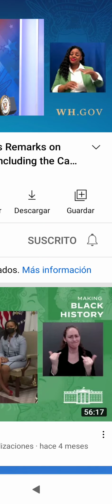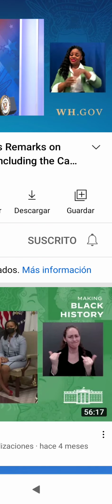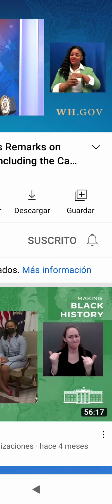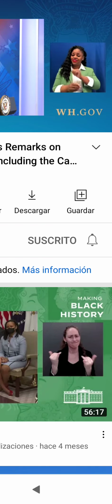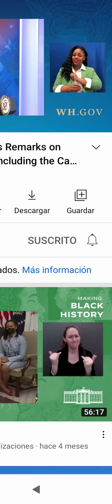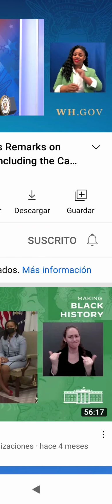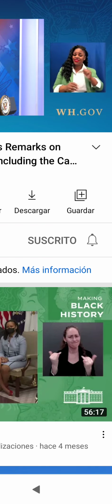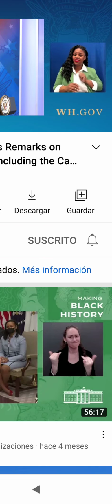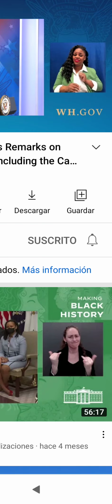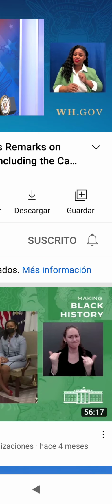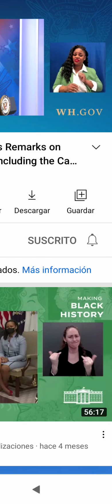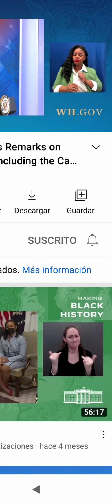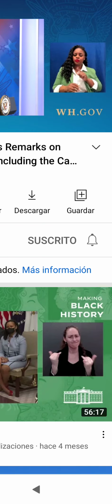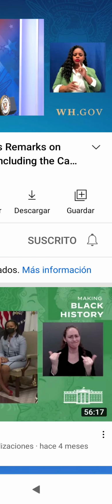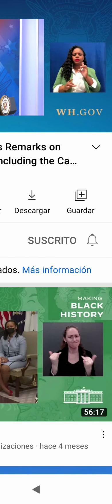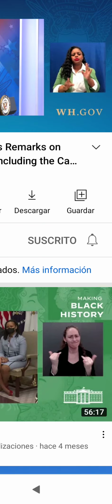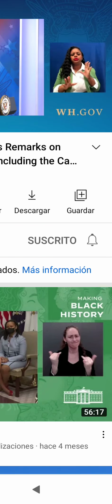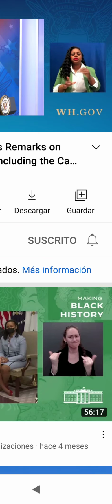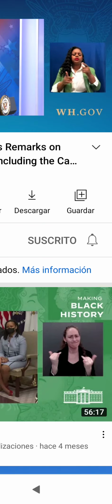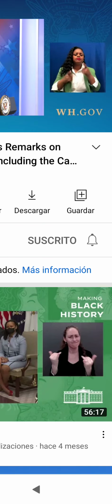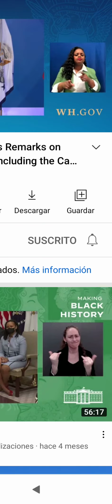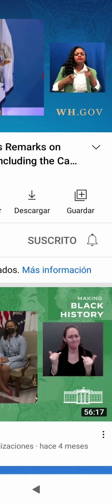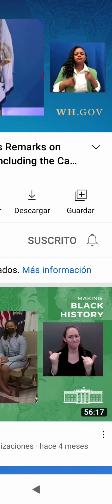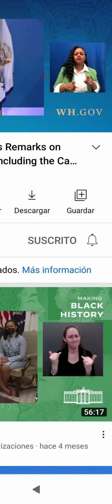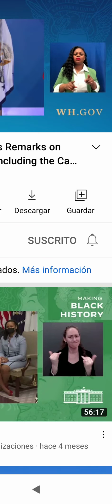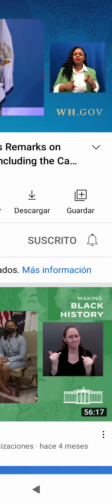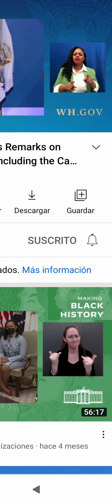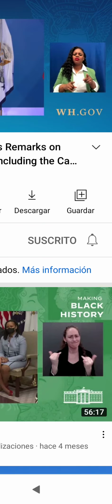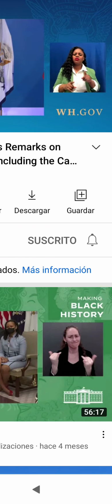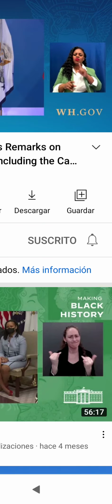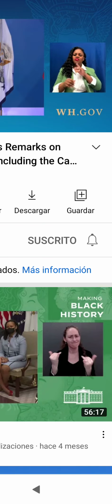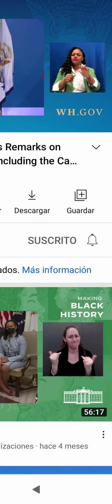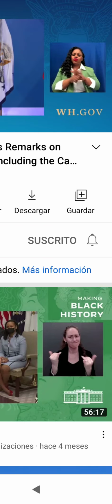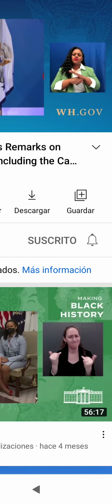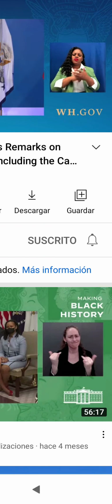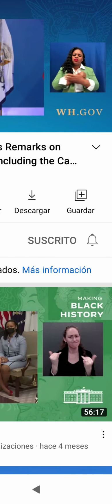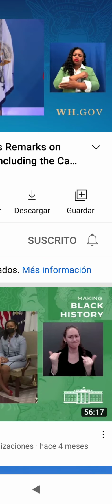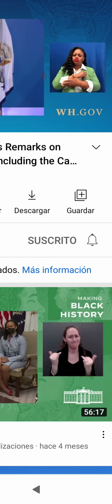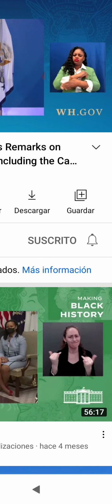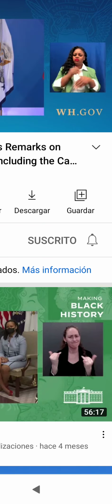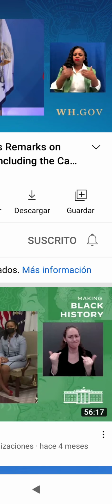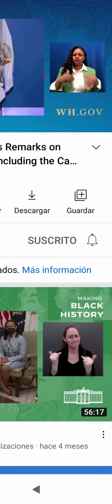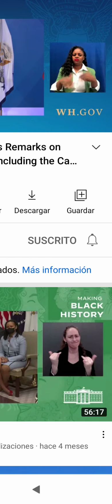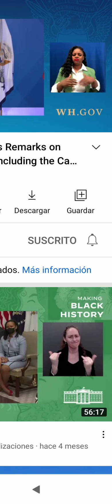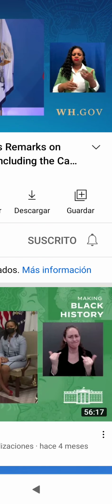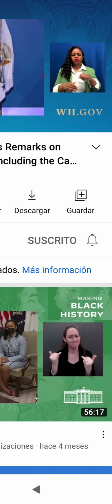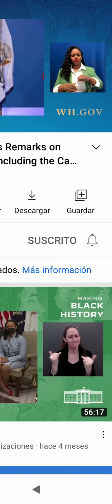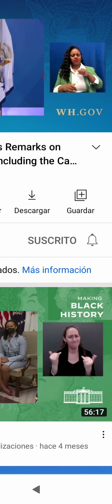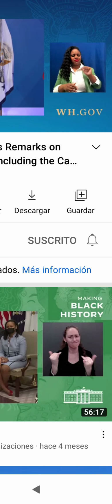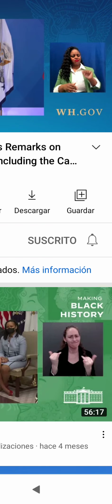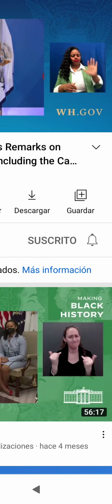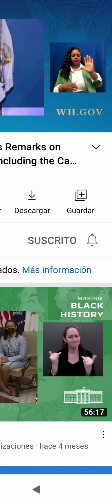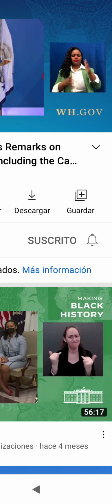struck the heart of who we are as a nation. As a proud Asian American, it also infected me,